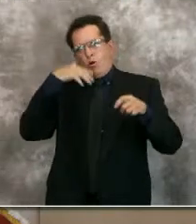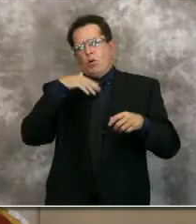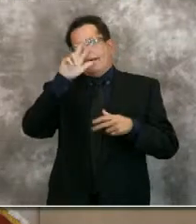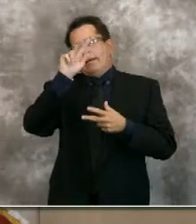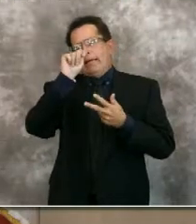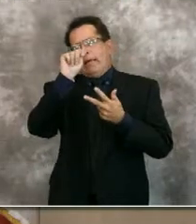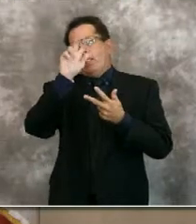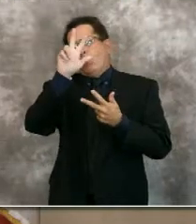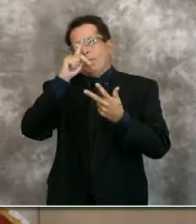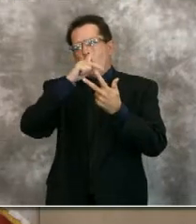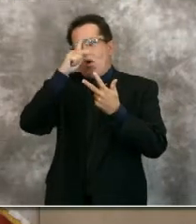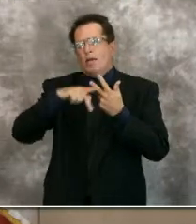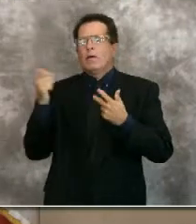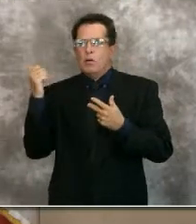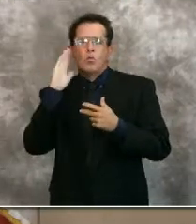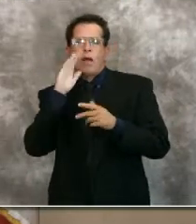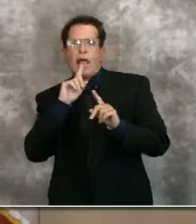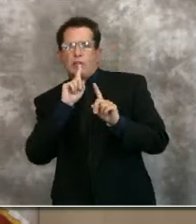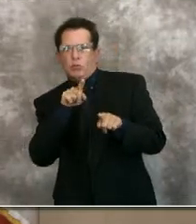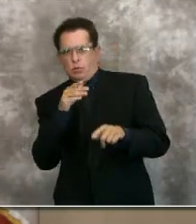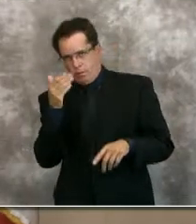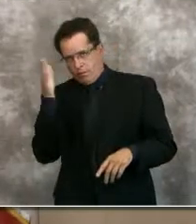to that.